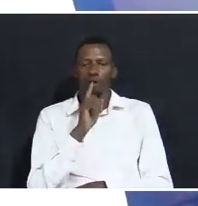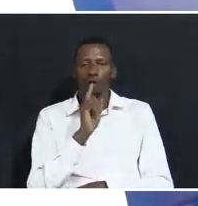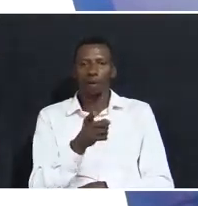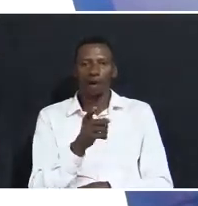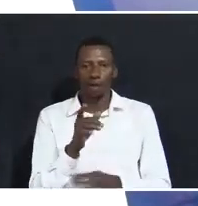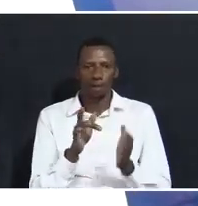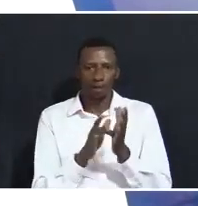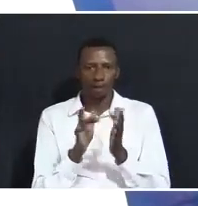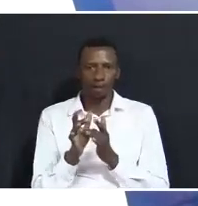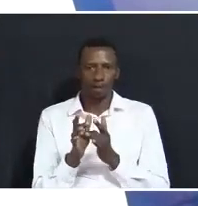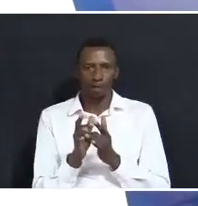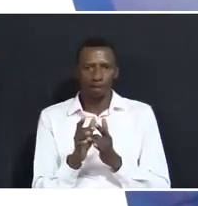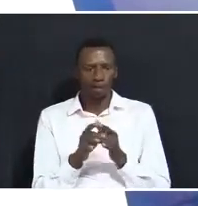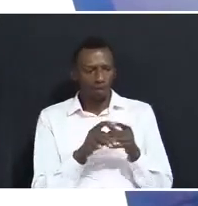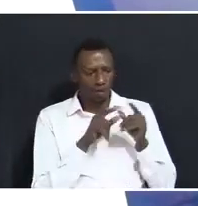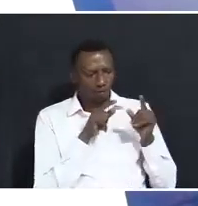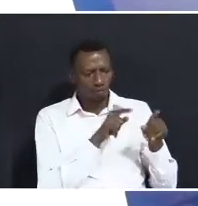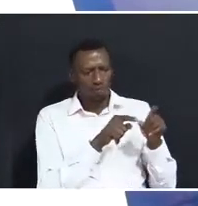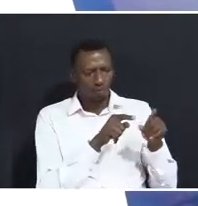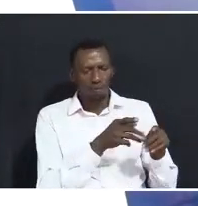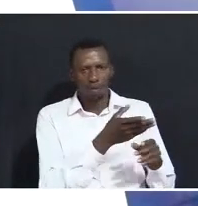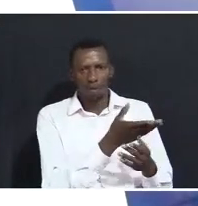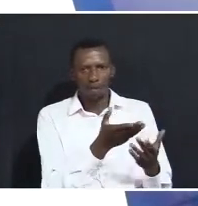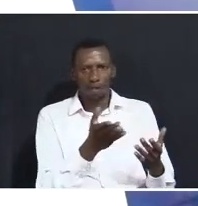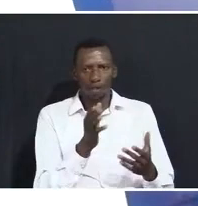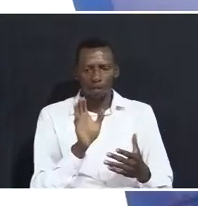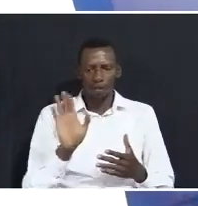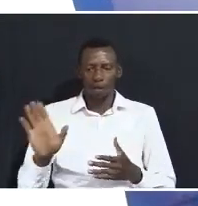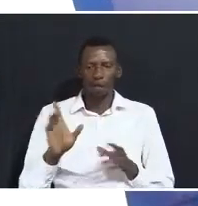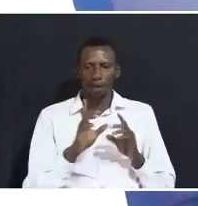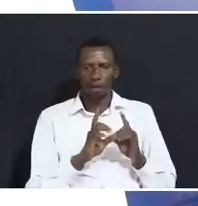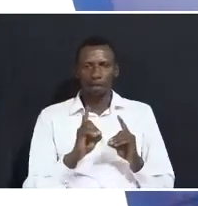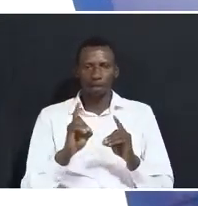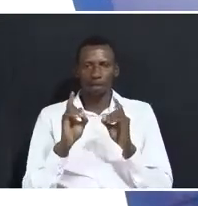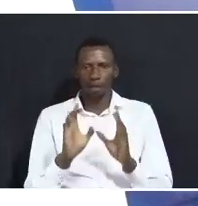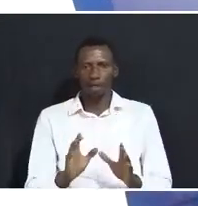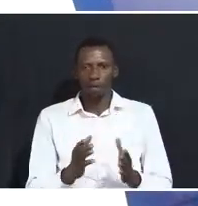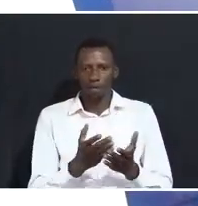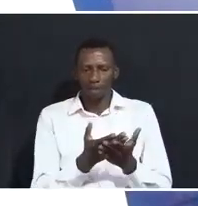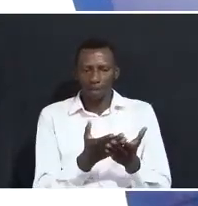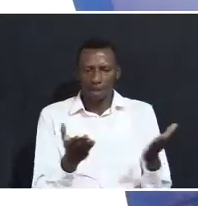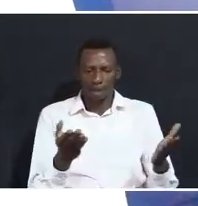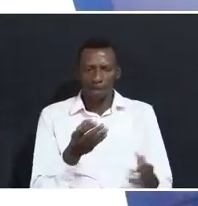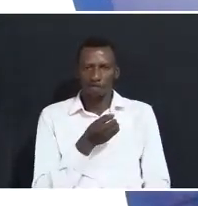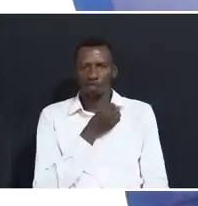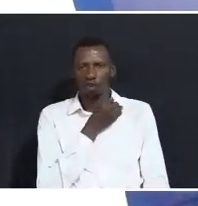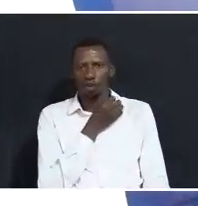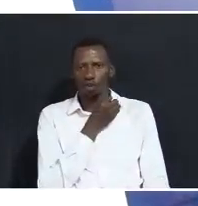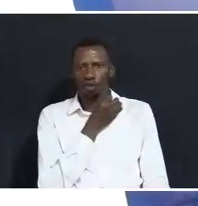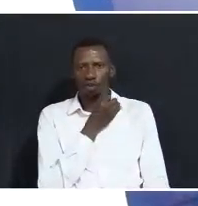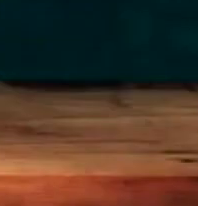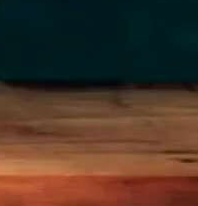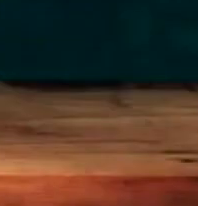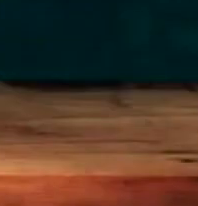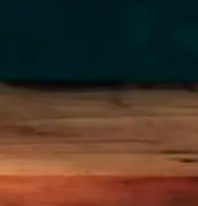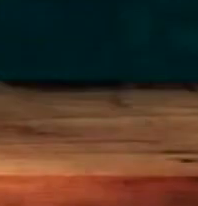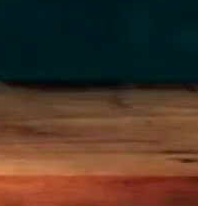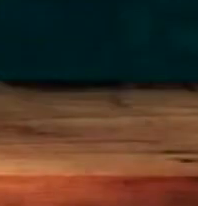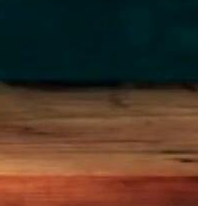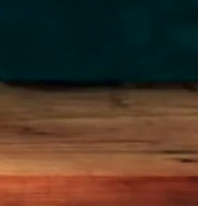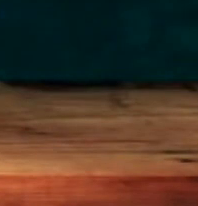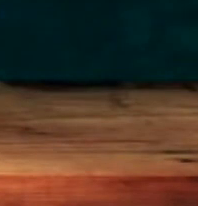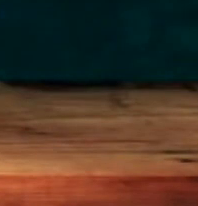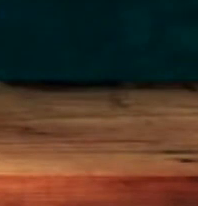Christ. Rebuke your disciples. They are a nuisance. They are